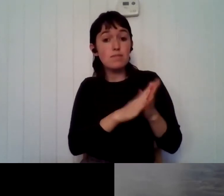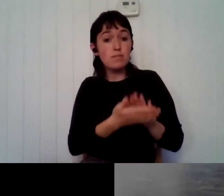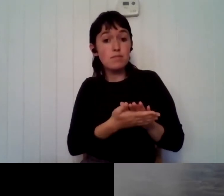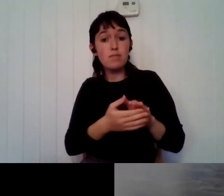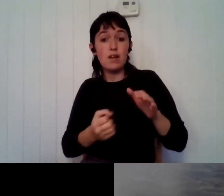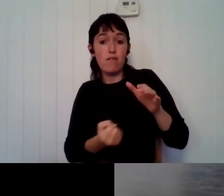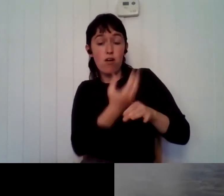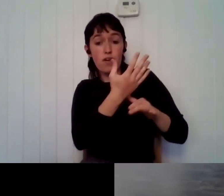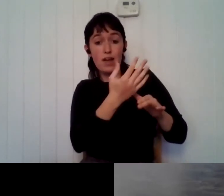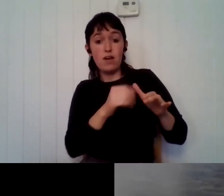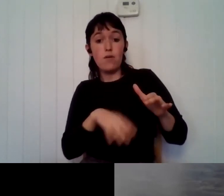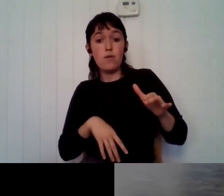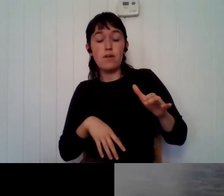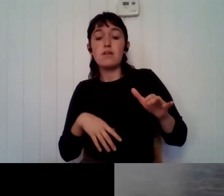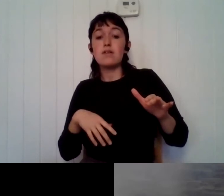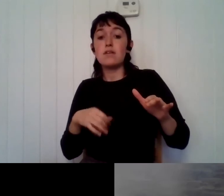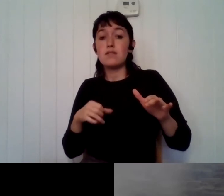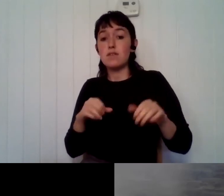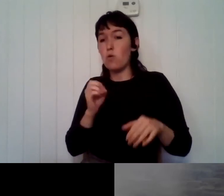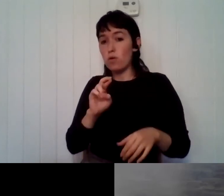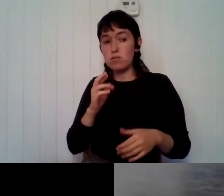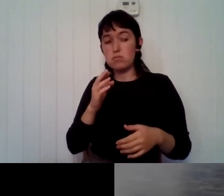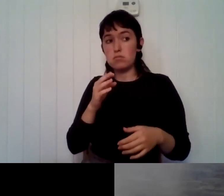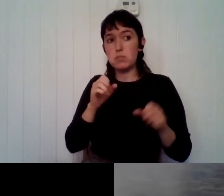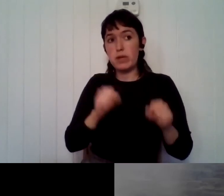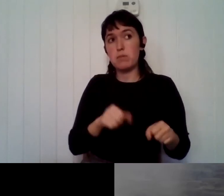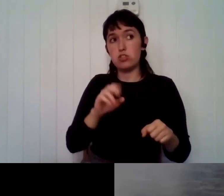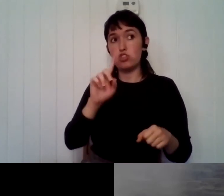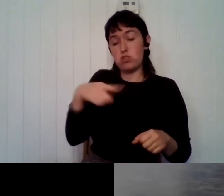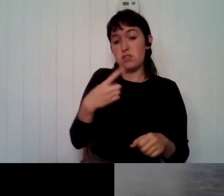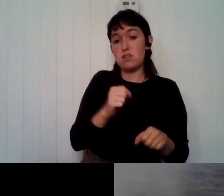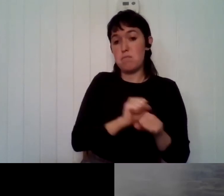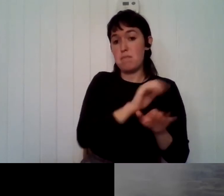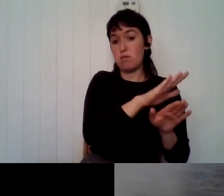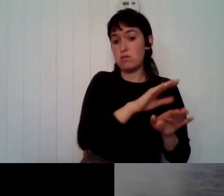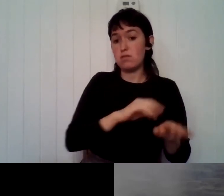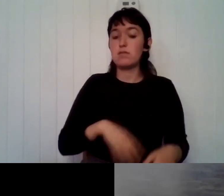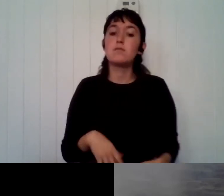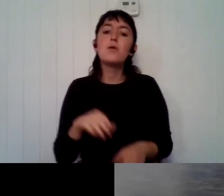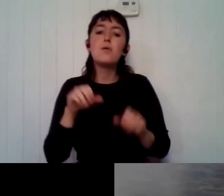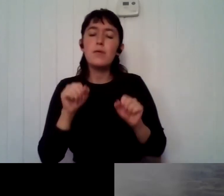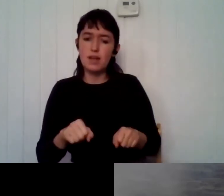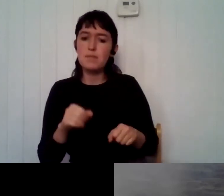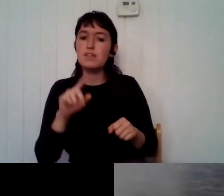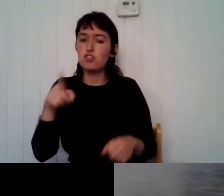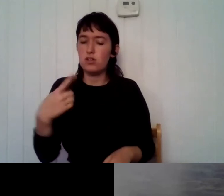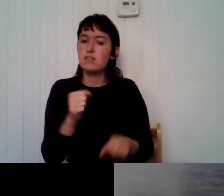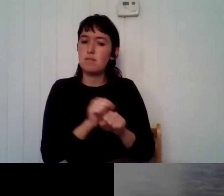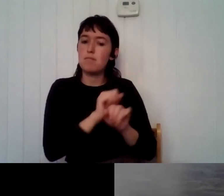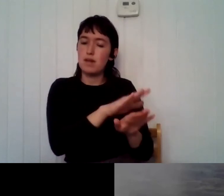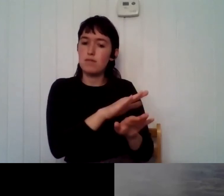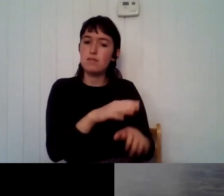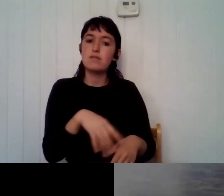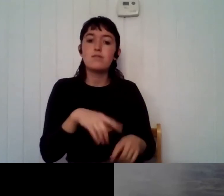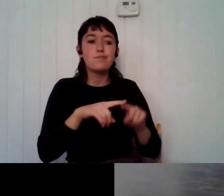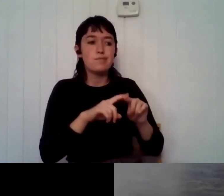There are mountains that are just mountains, and usually you will know that because of how they have been created.